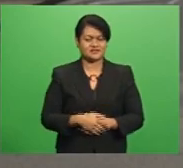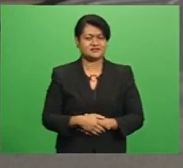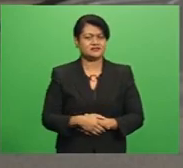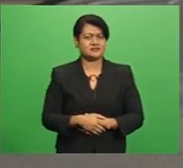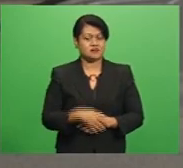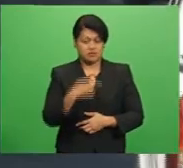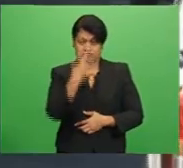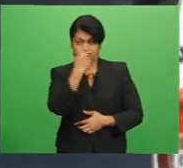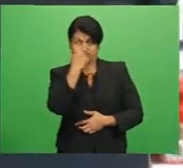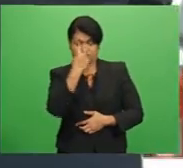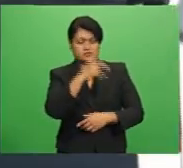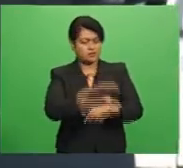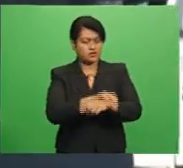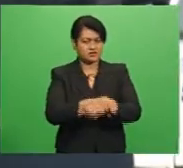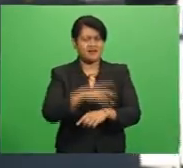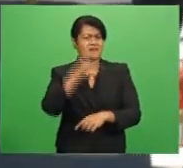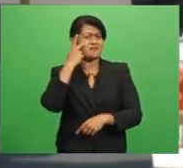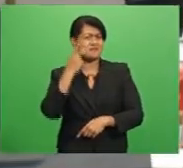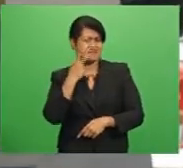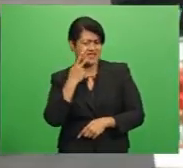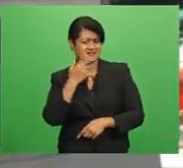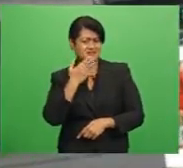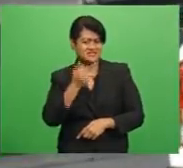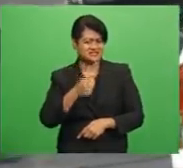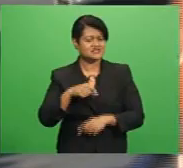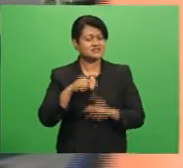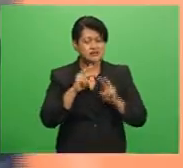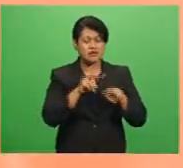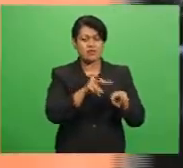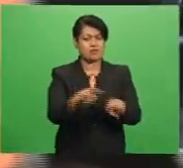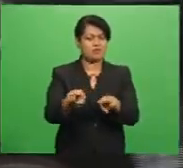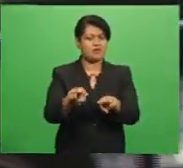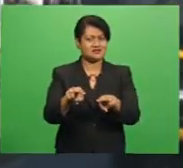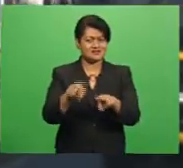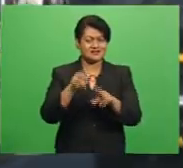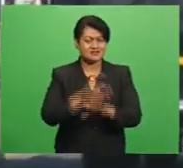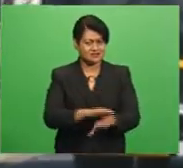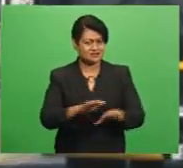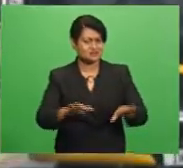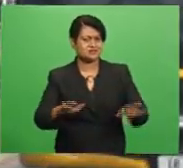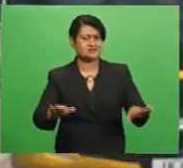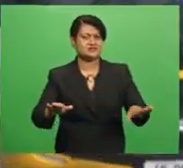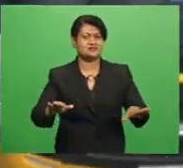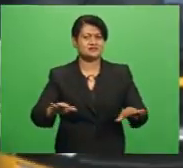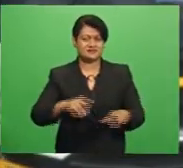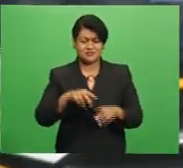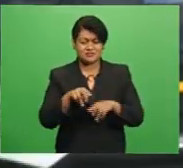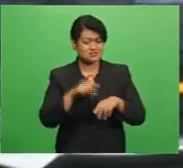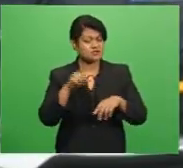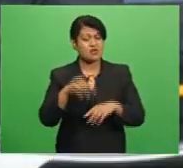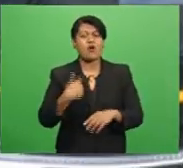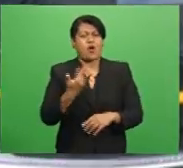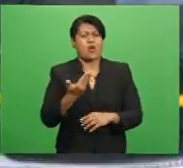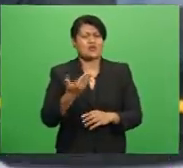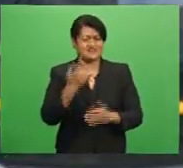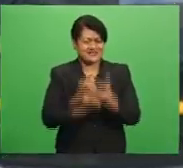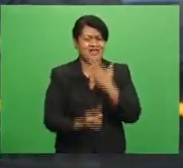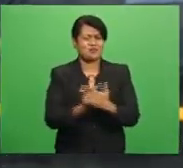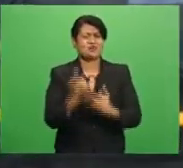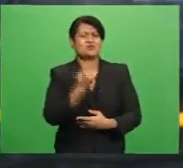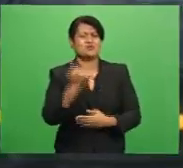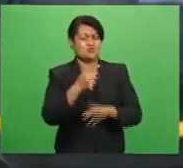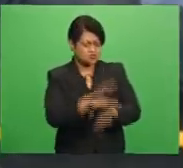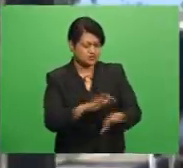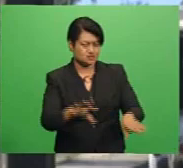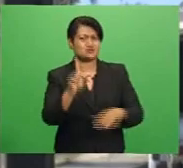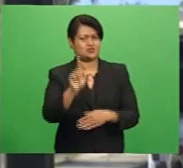also we urge the parents and the guardians that are there for them to have a look out on their kids as well, because this is mostly done by the kids out there on the